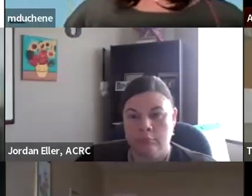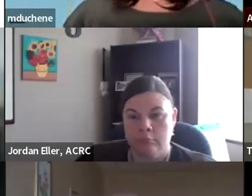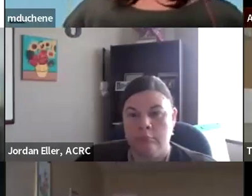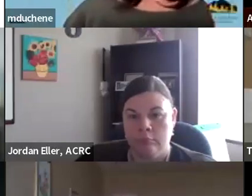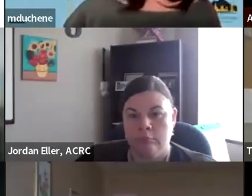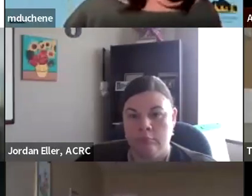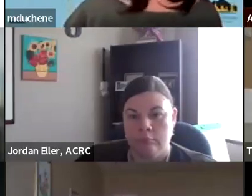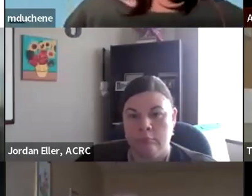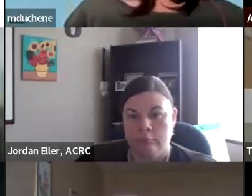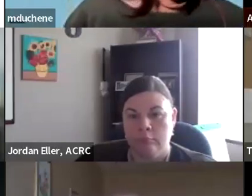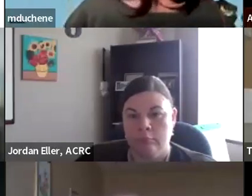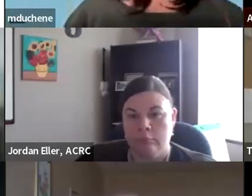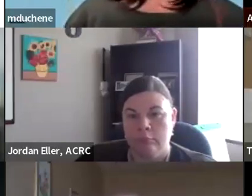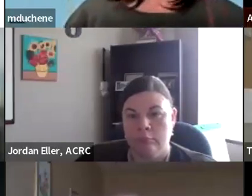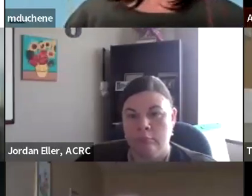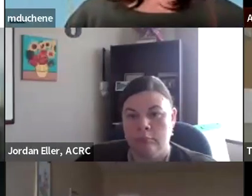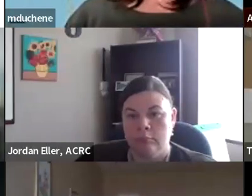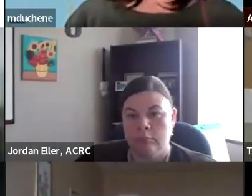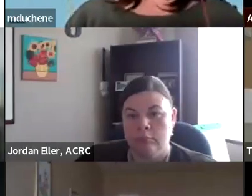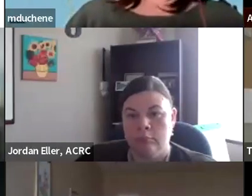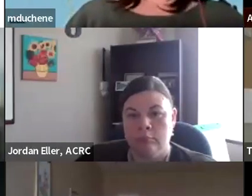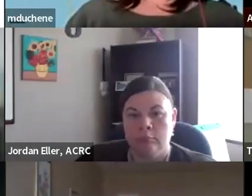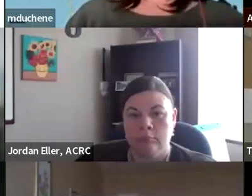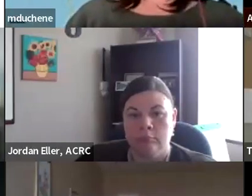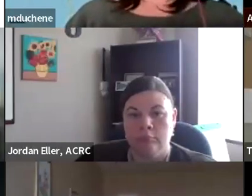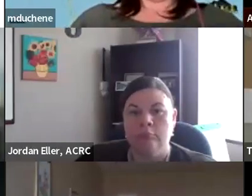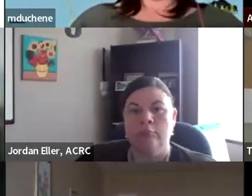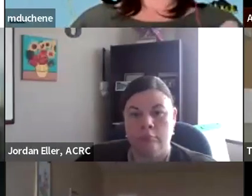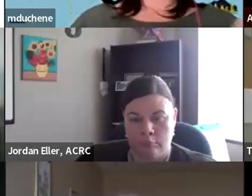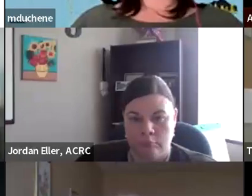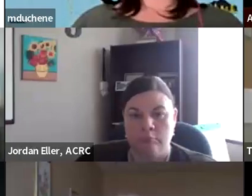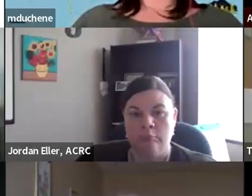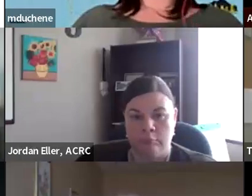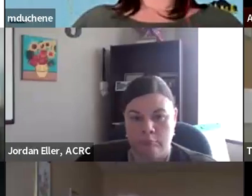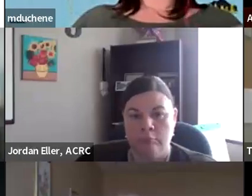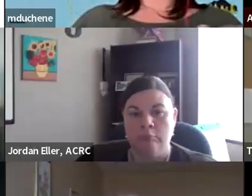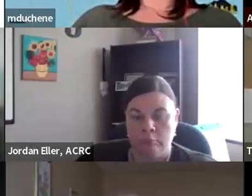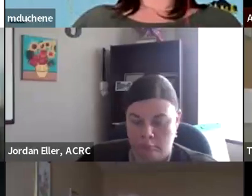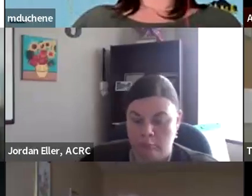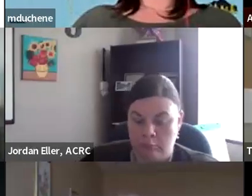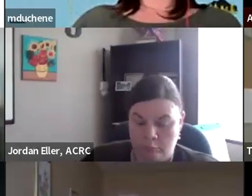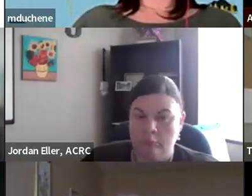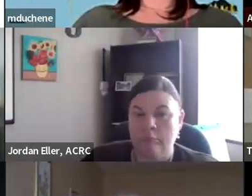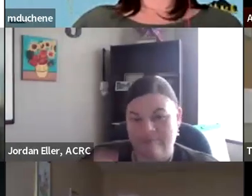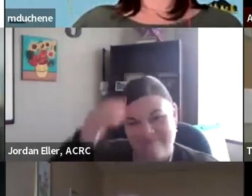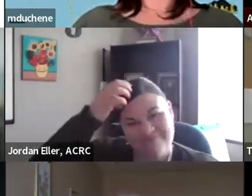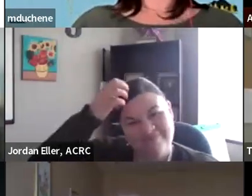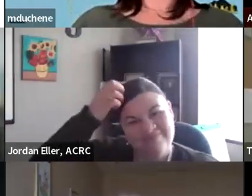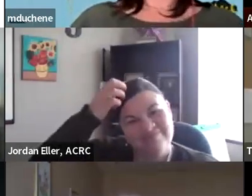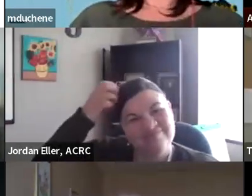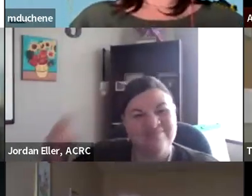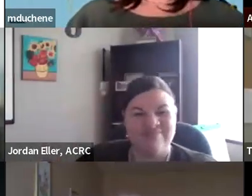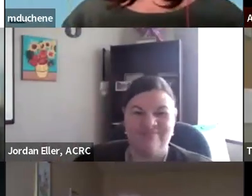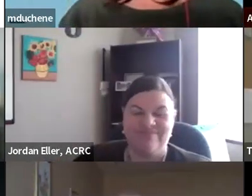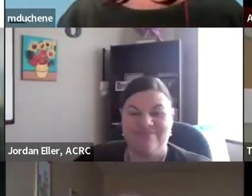spreadsheets here over the next few days. I've blocked off my whole day of Monday to sit in my office for anyone that has any questions about their service